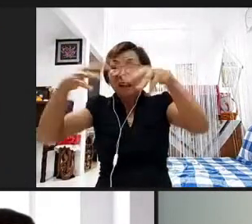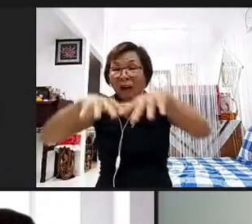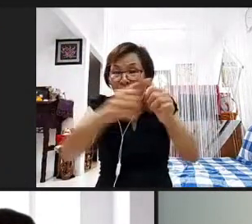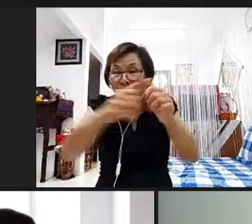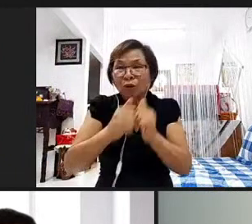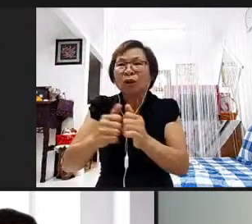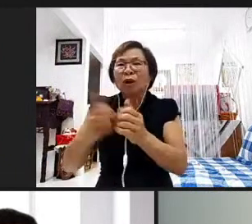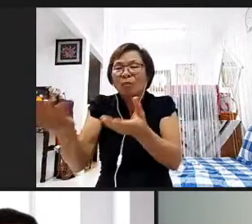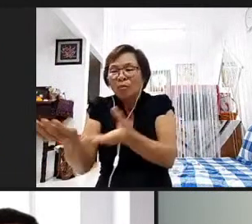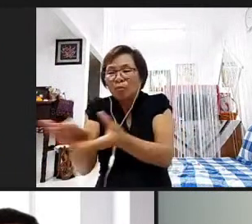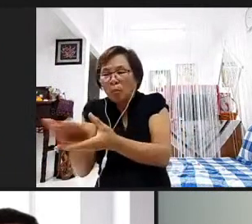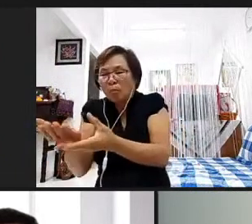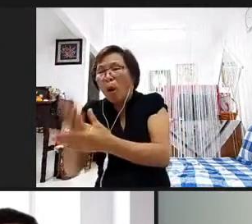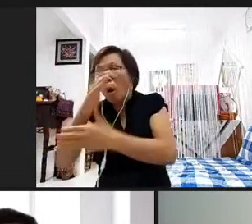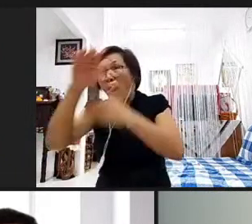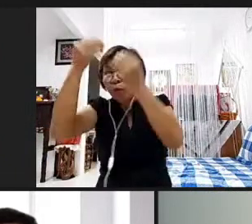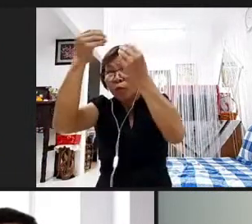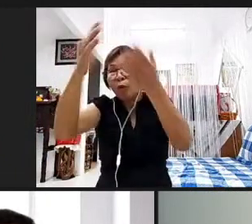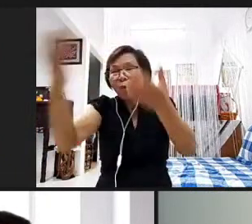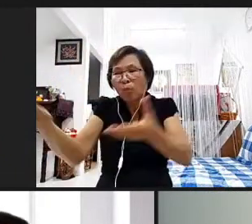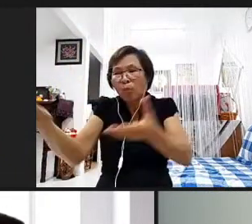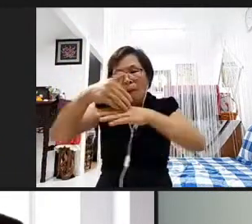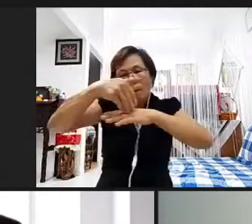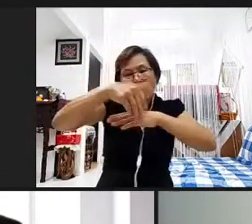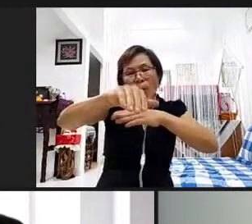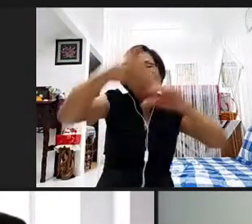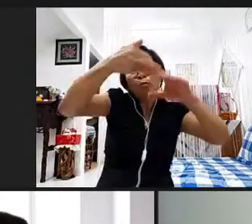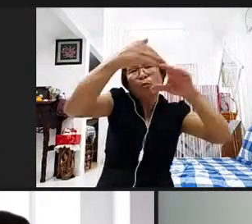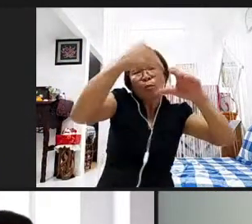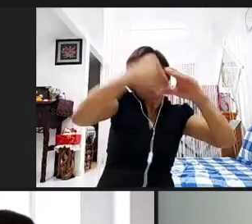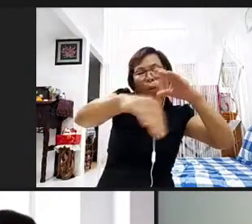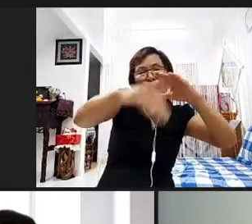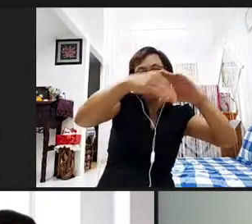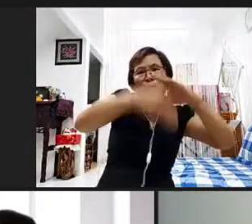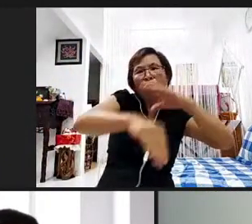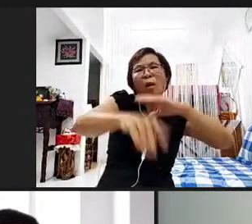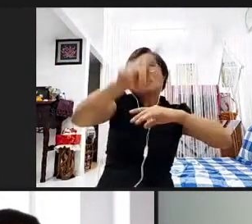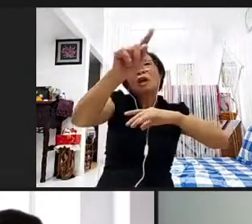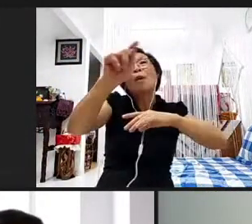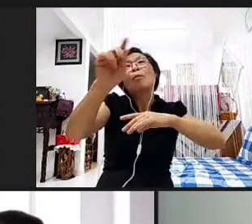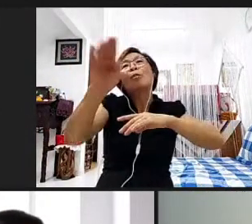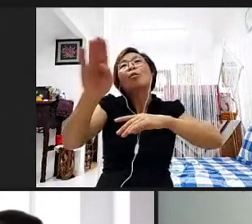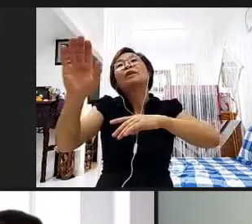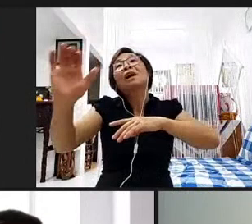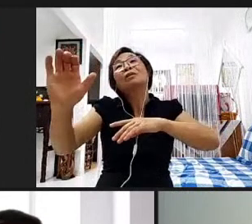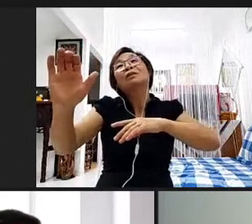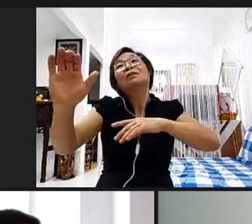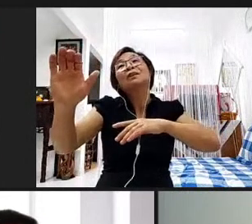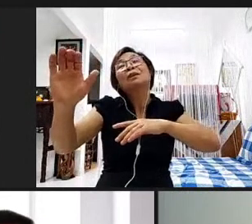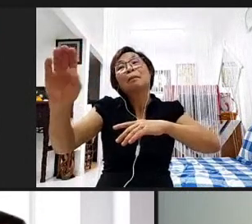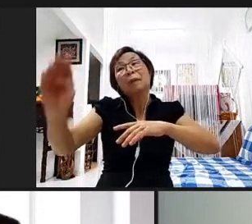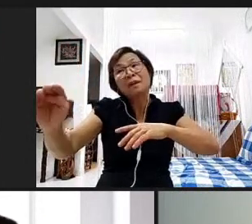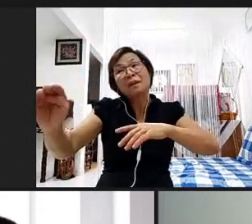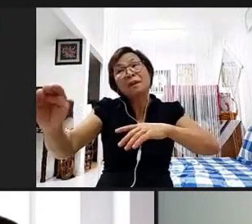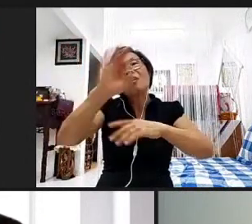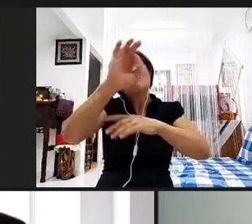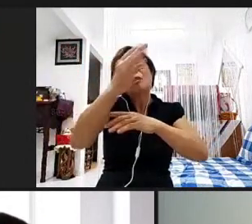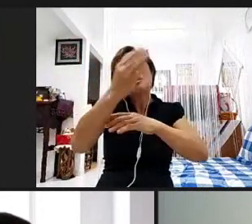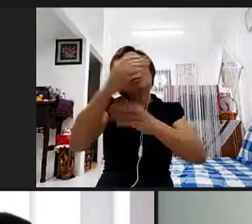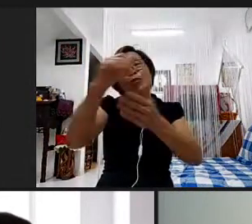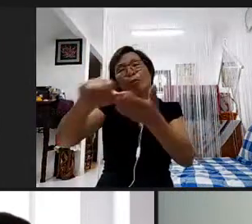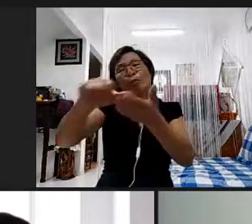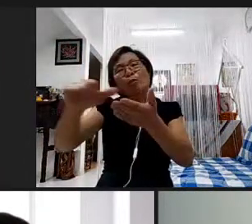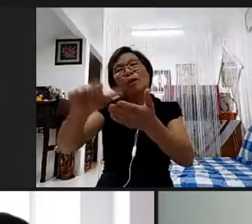relevant information. And we can always post it on our Theravada Buddhist Council Malaysia Facebook page,